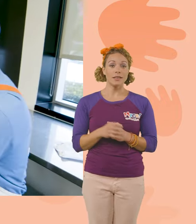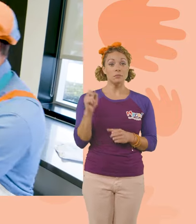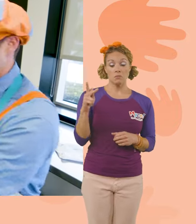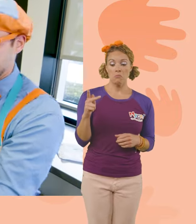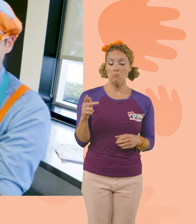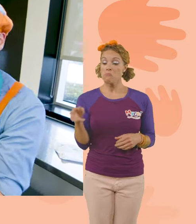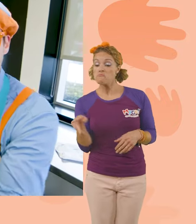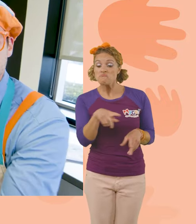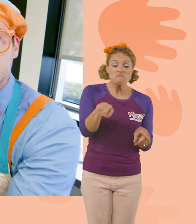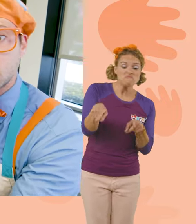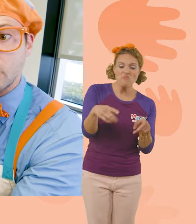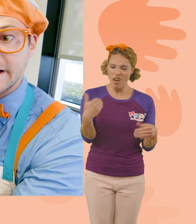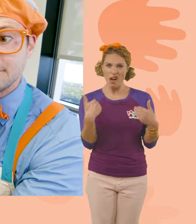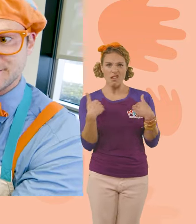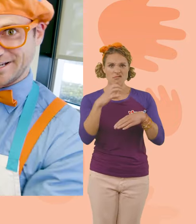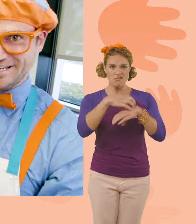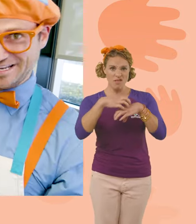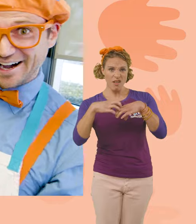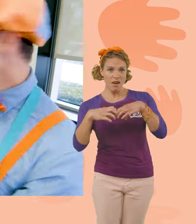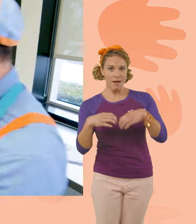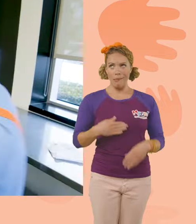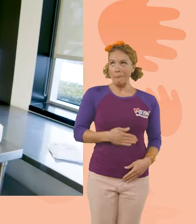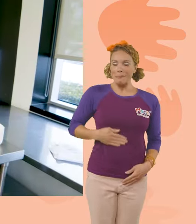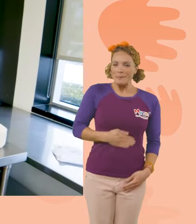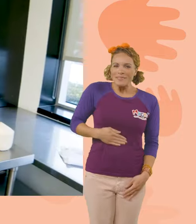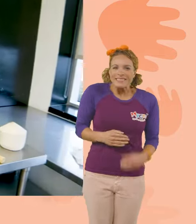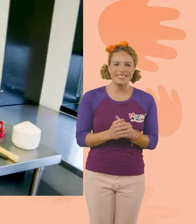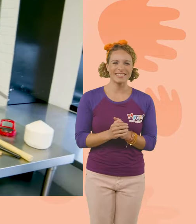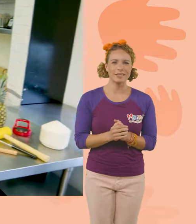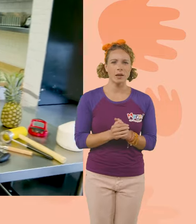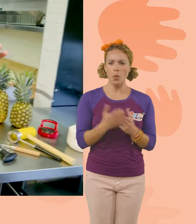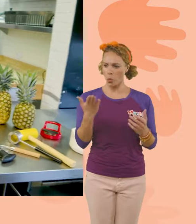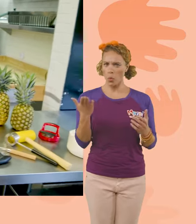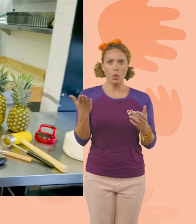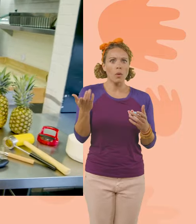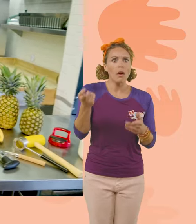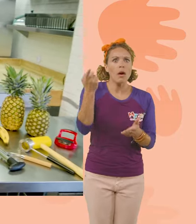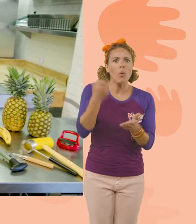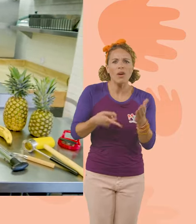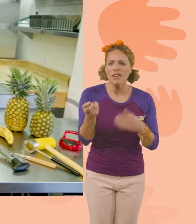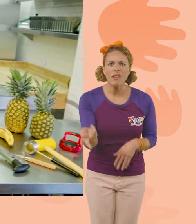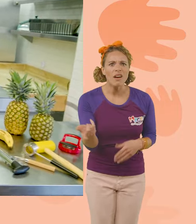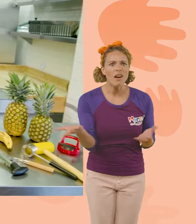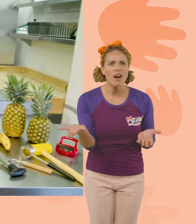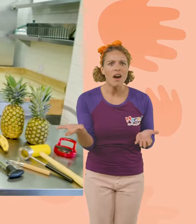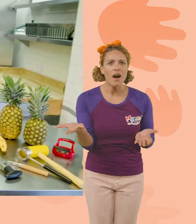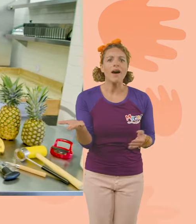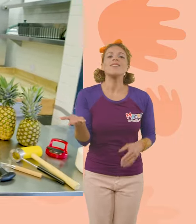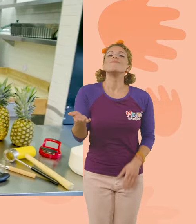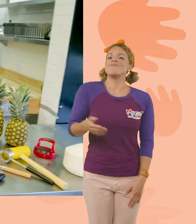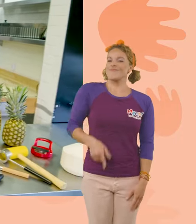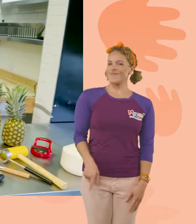Okay, looks like we have some grapes. Yum! Ooh, what are these? Check these